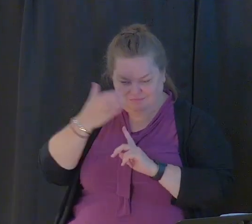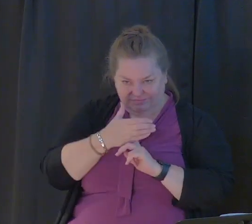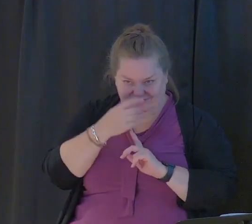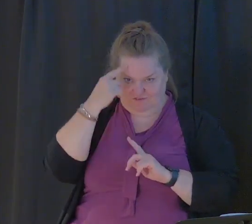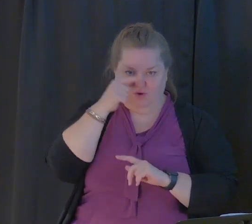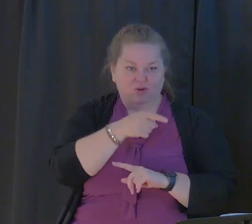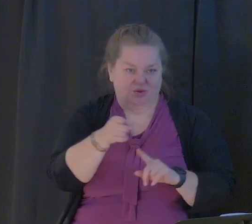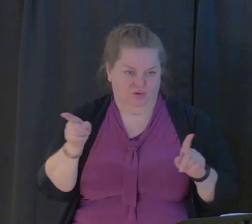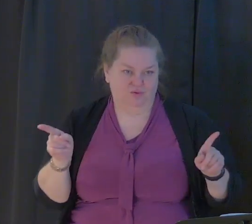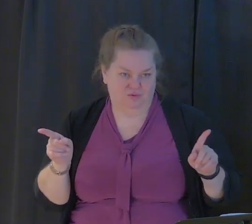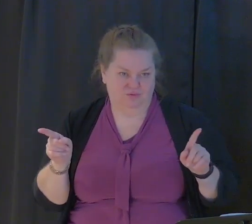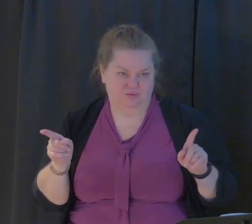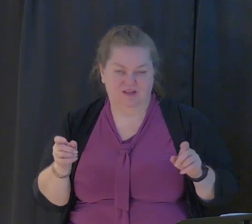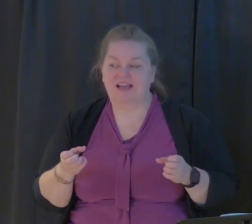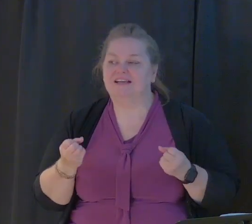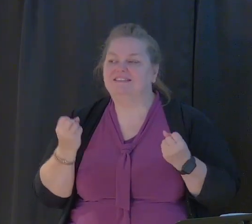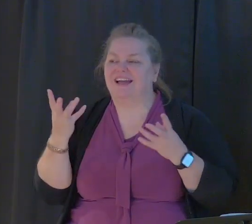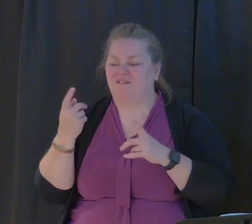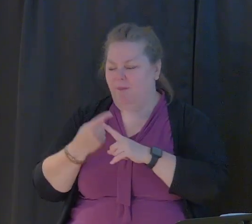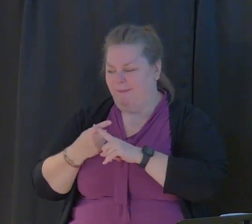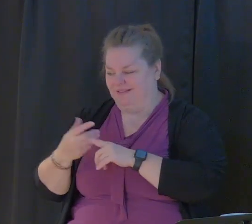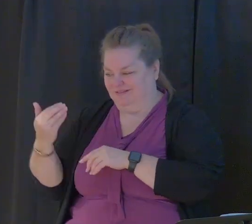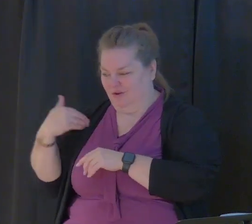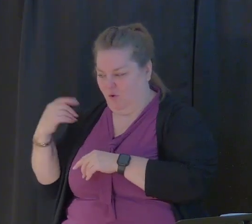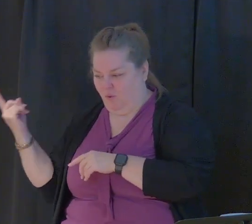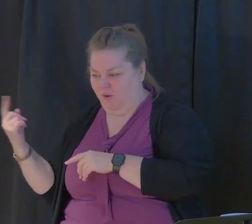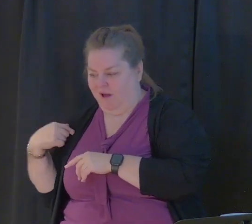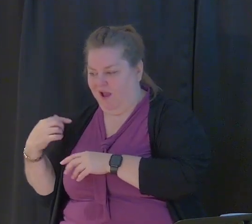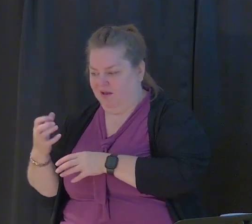Several months ago, I received